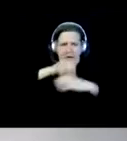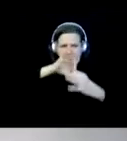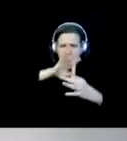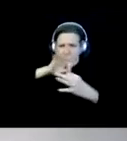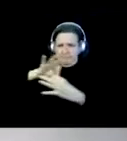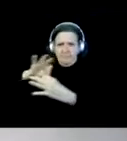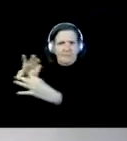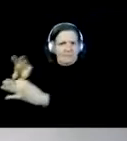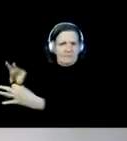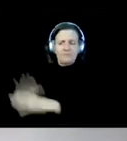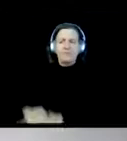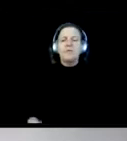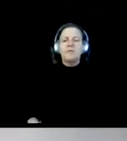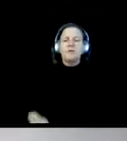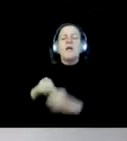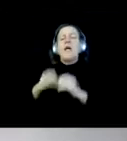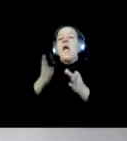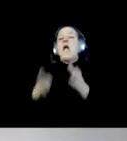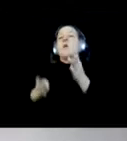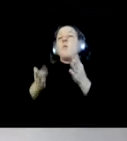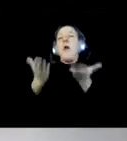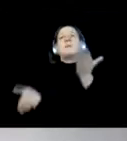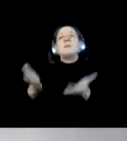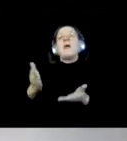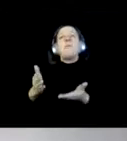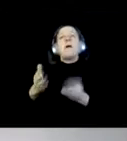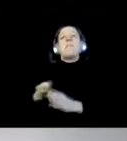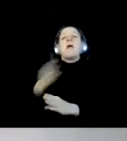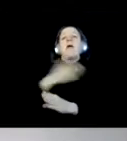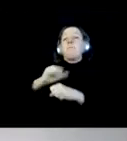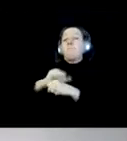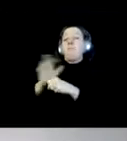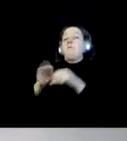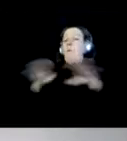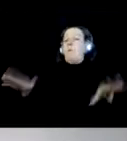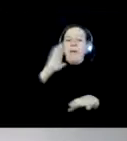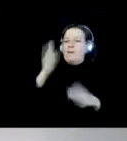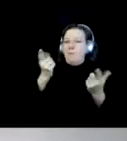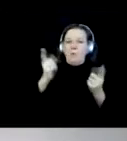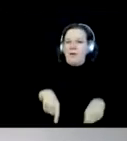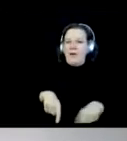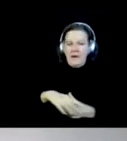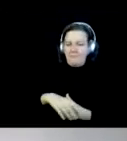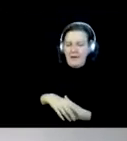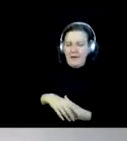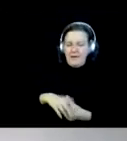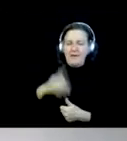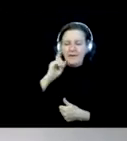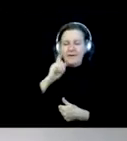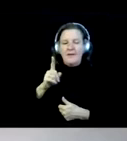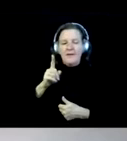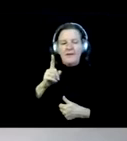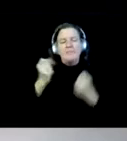intensely in ways that it might not have been before. And I think like a lot of artists, and I'm sure everyone in different ways, like